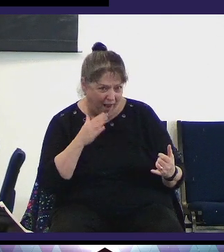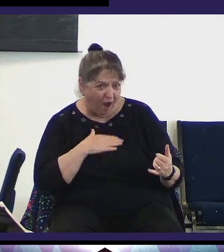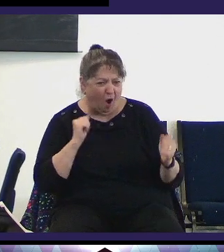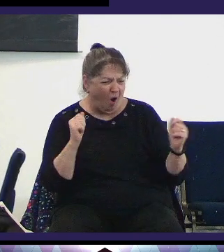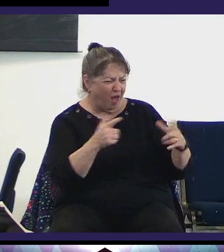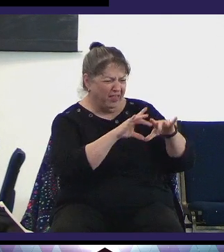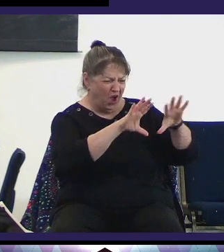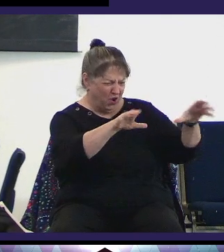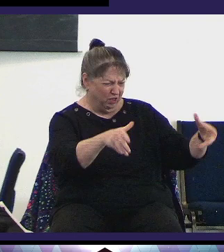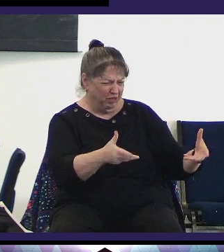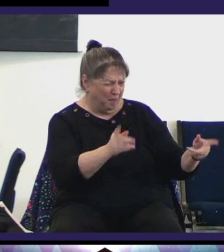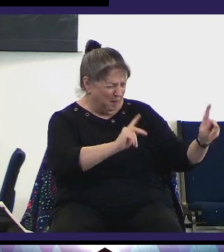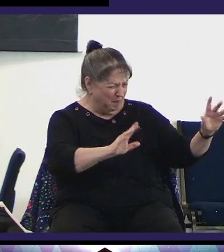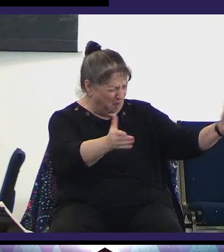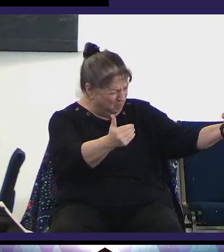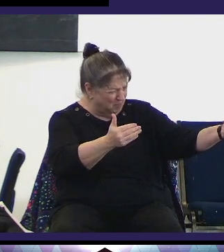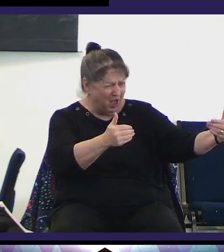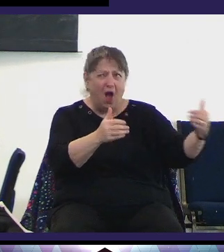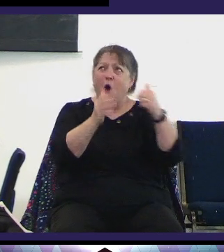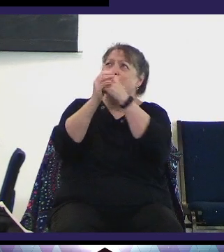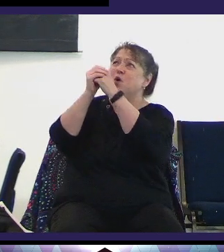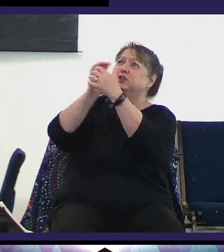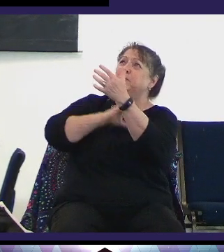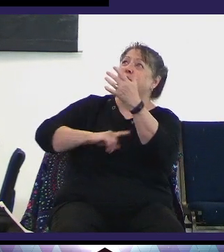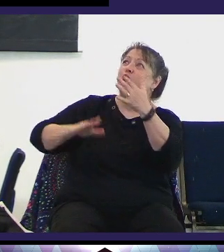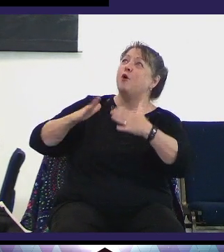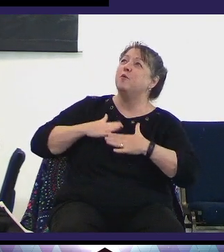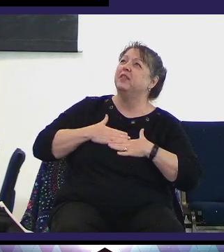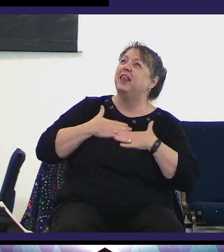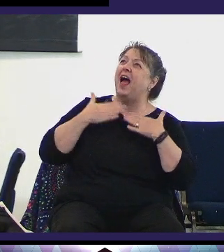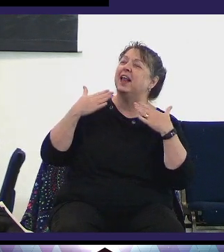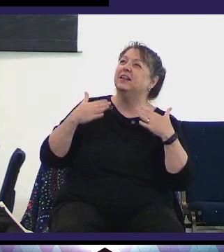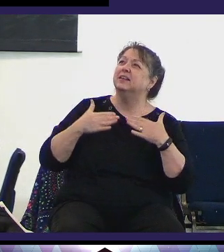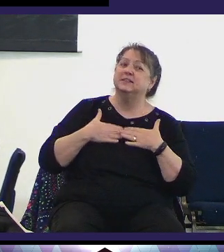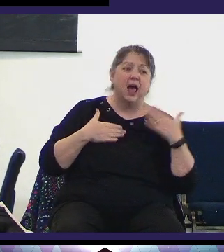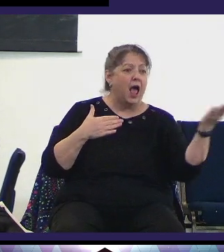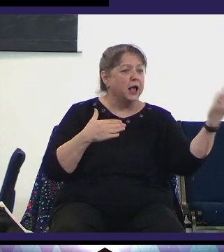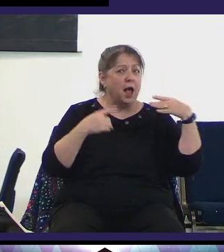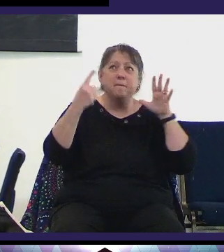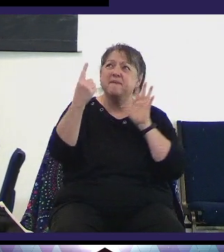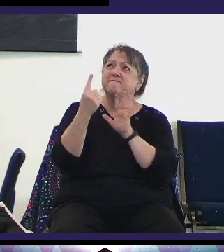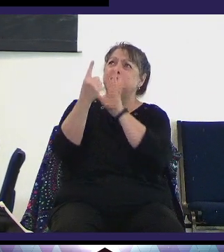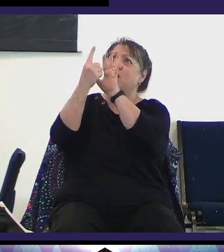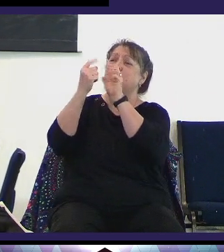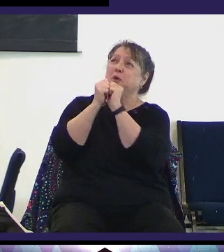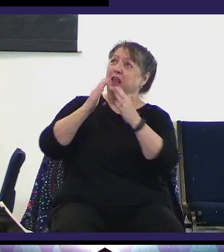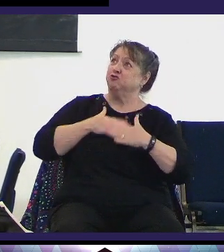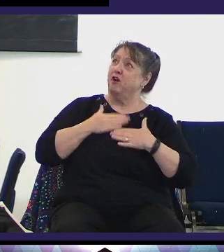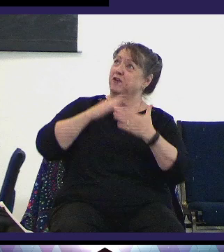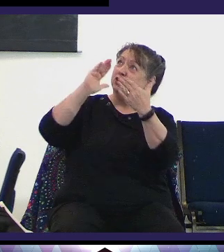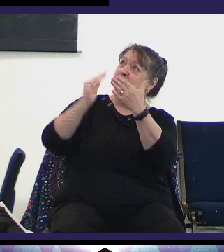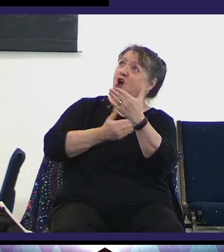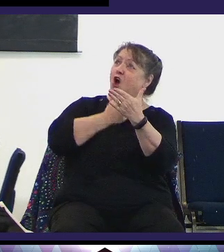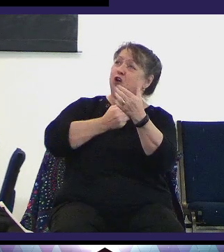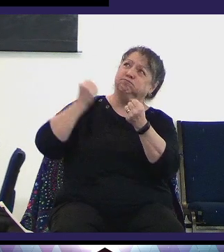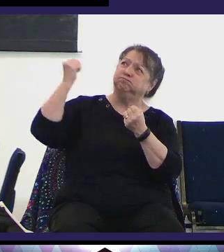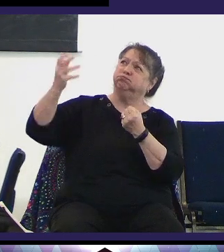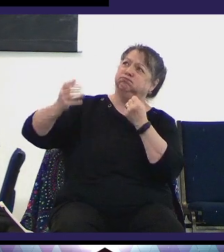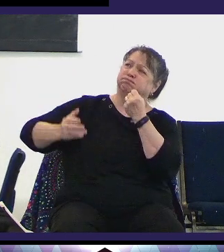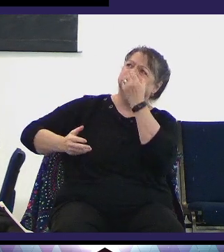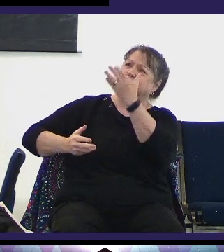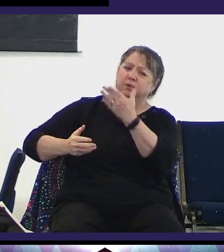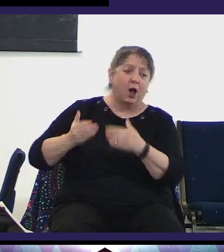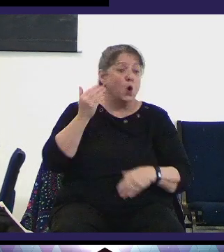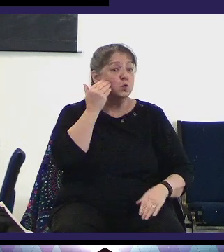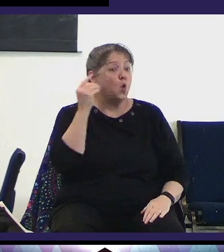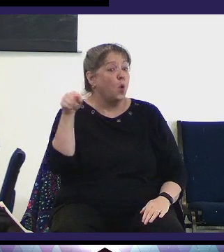earth. Worship the Lord with gladness. Come before him with joyful songs. Know that the Lord